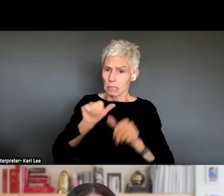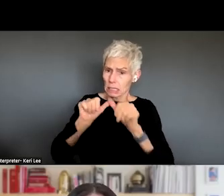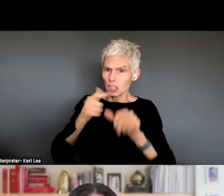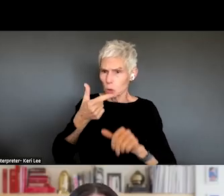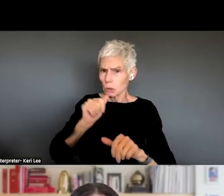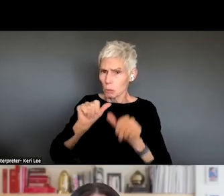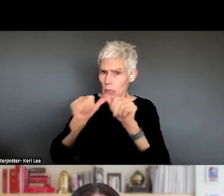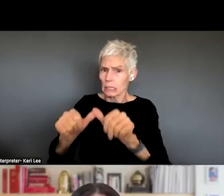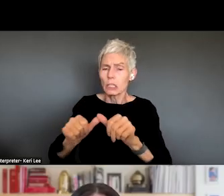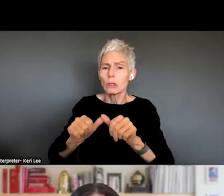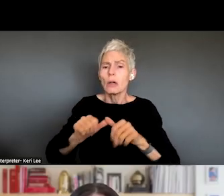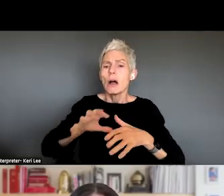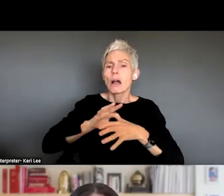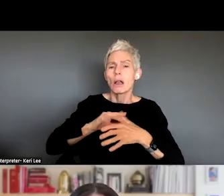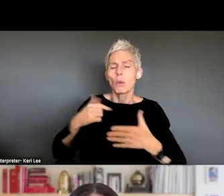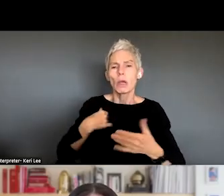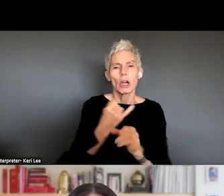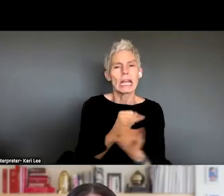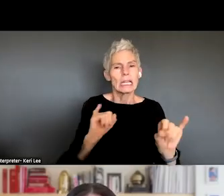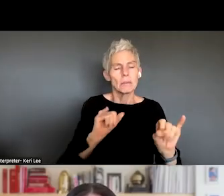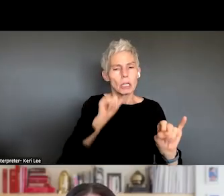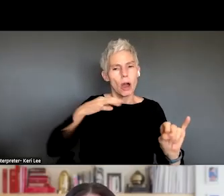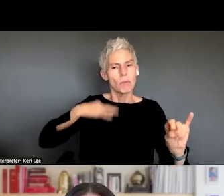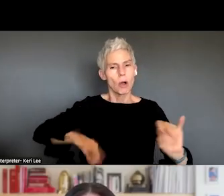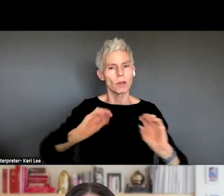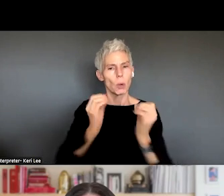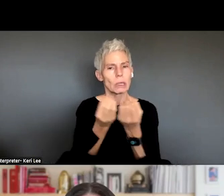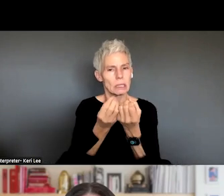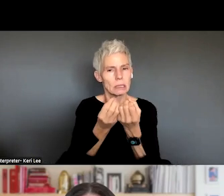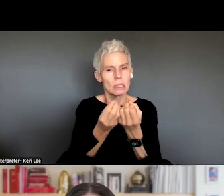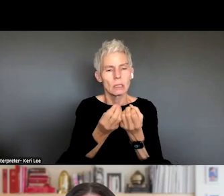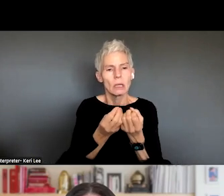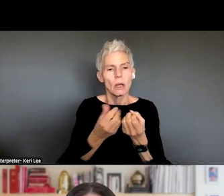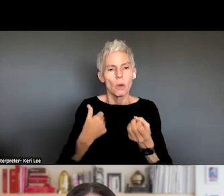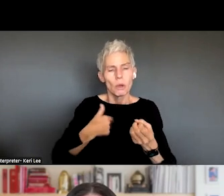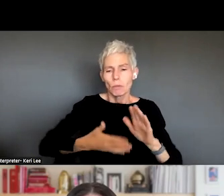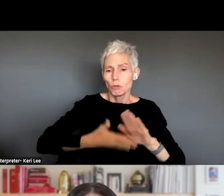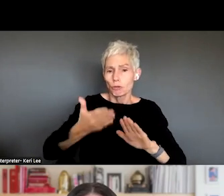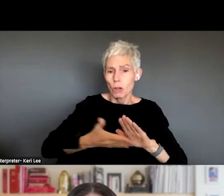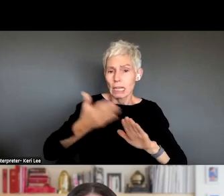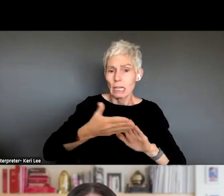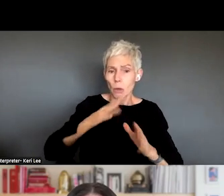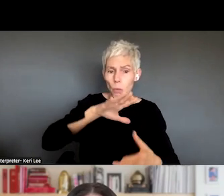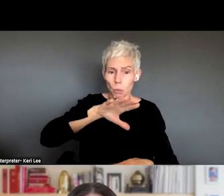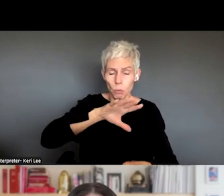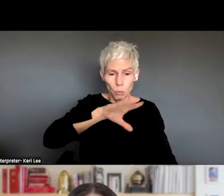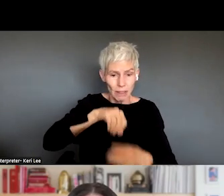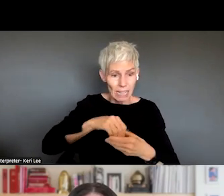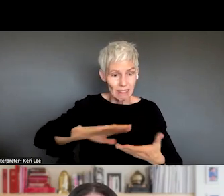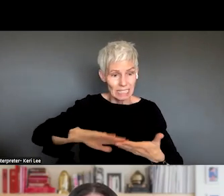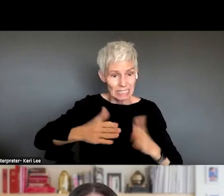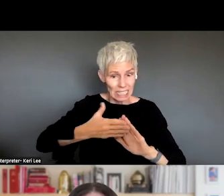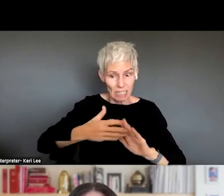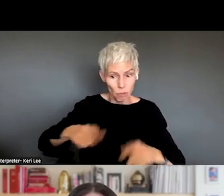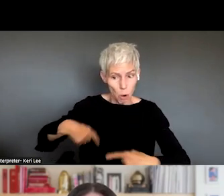for context, we're an independent nonprofit organization. We've been operating in the city for almost, going on a